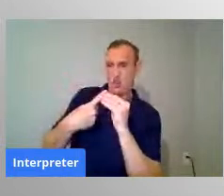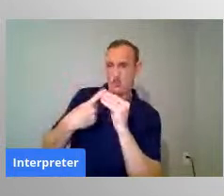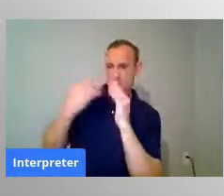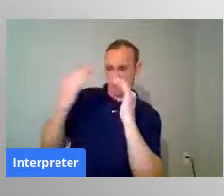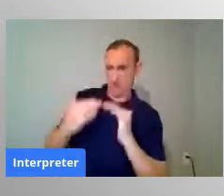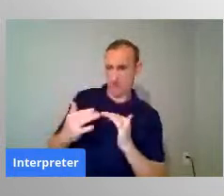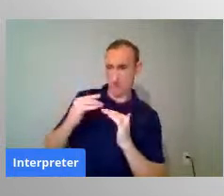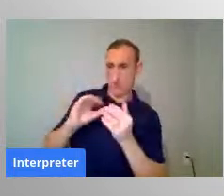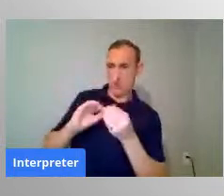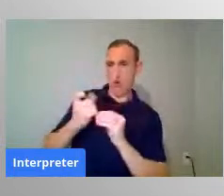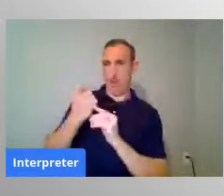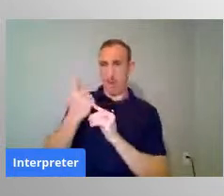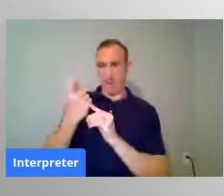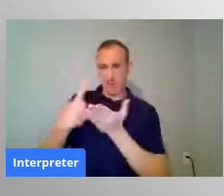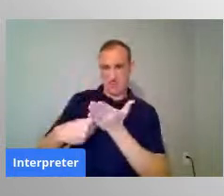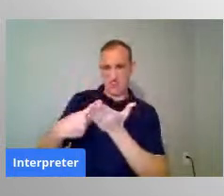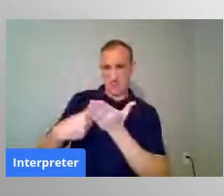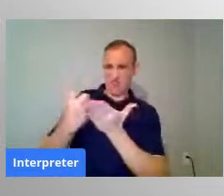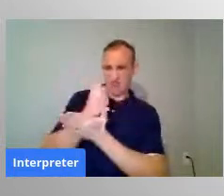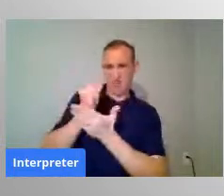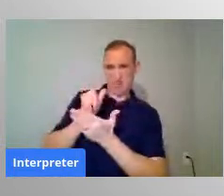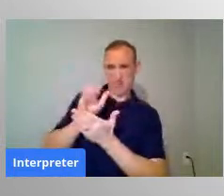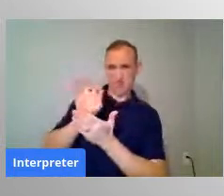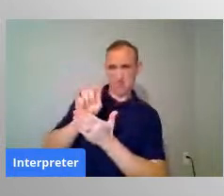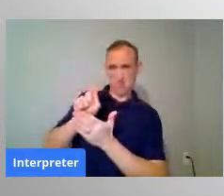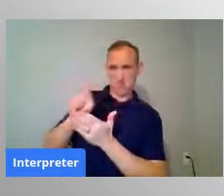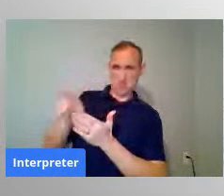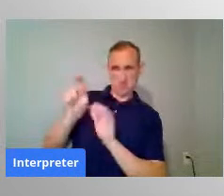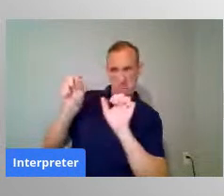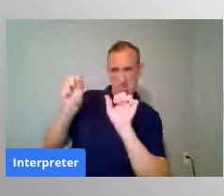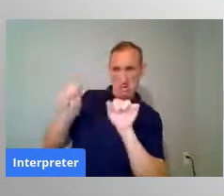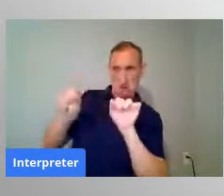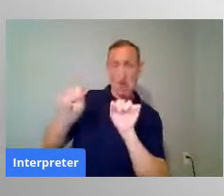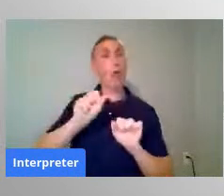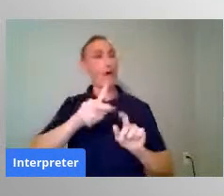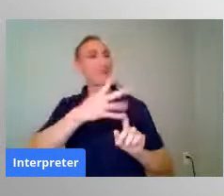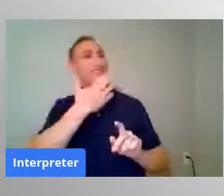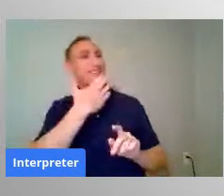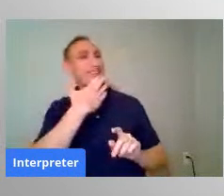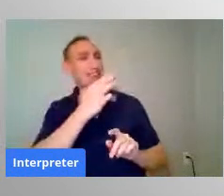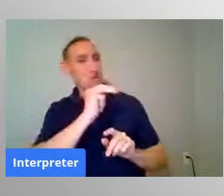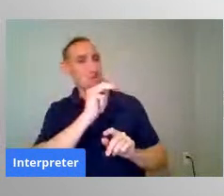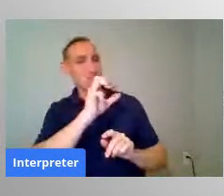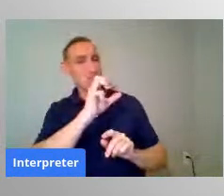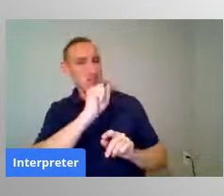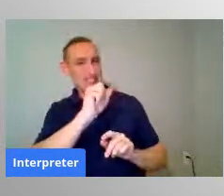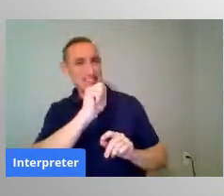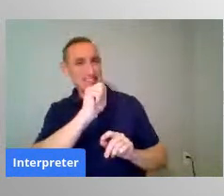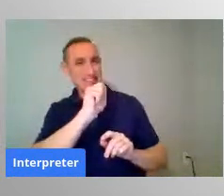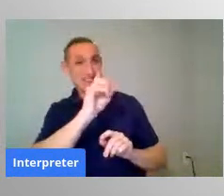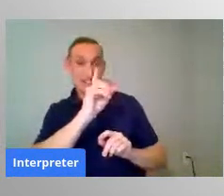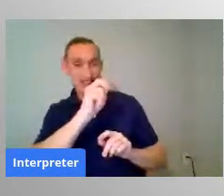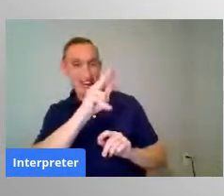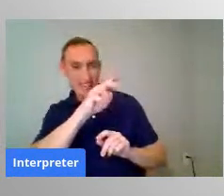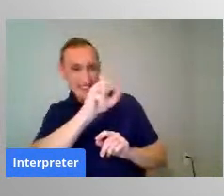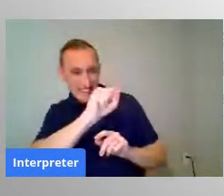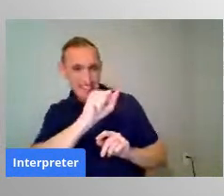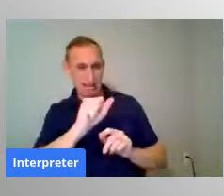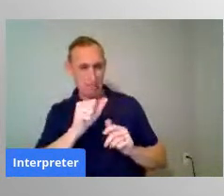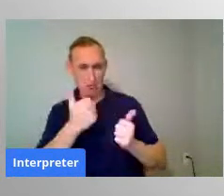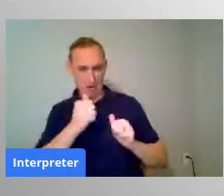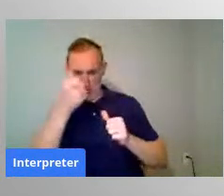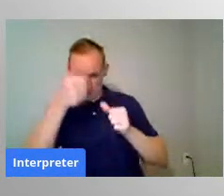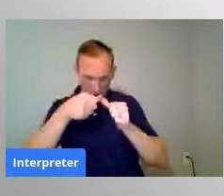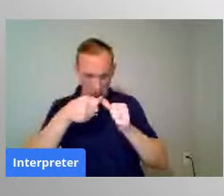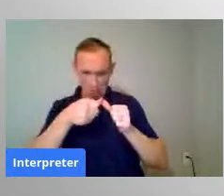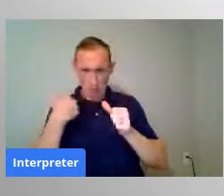you. Okay. Thanks. So Dr. Gant, thank you, Ms. Davis. I was trying to keep in my mind which one we had discussed.